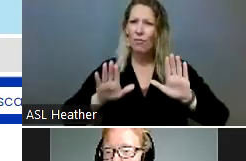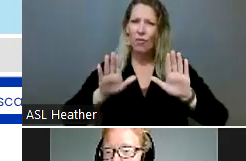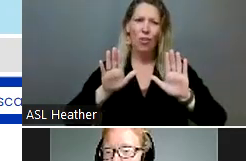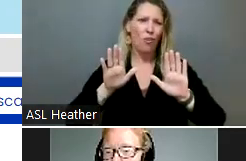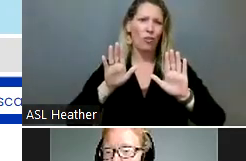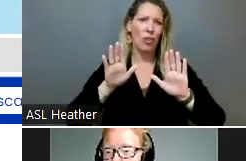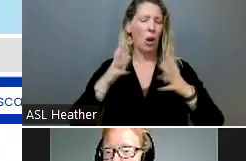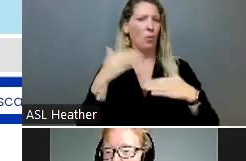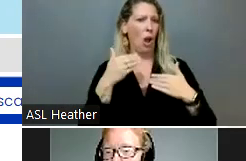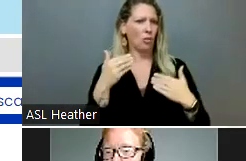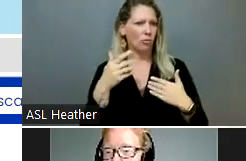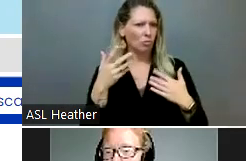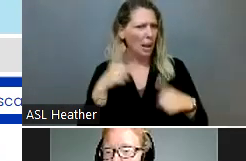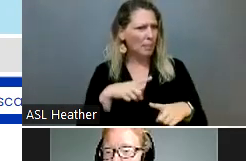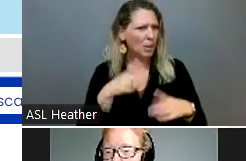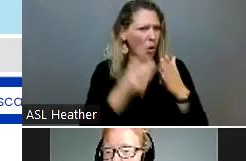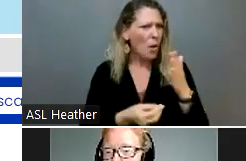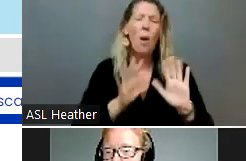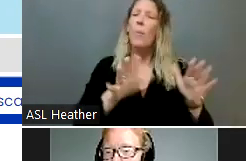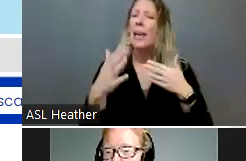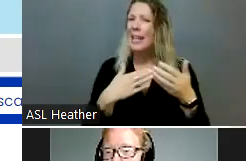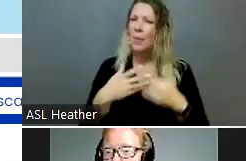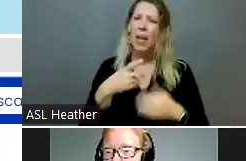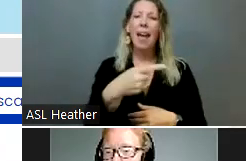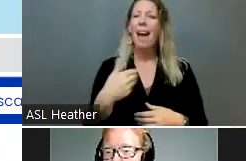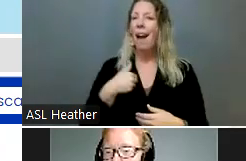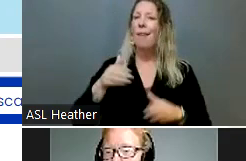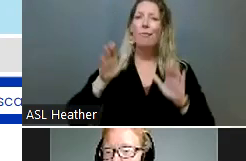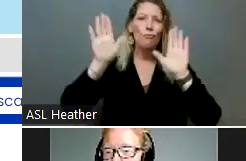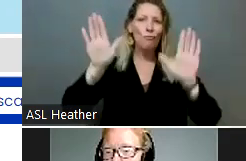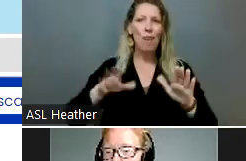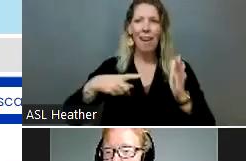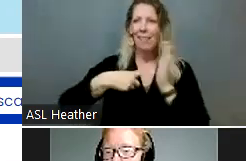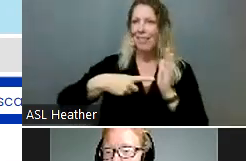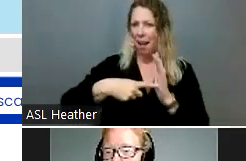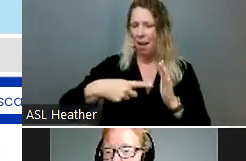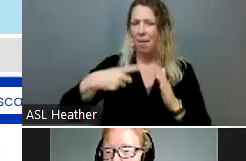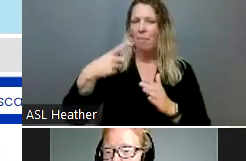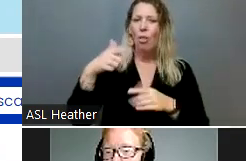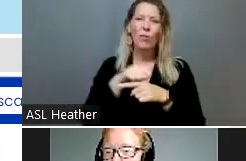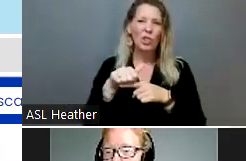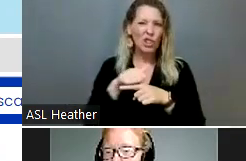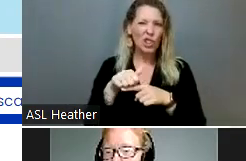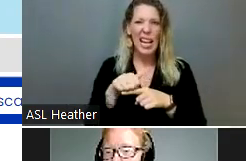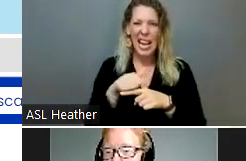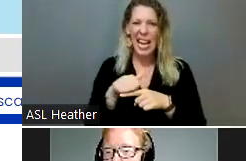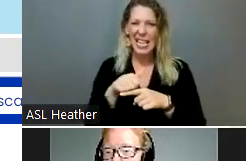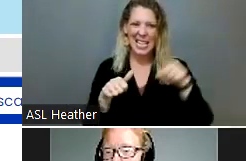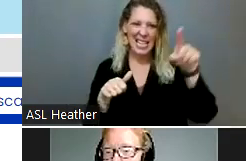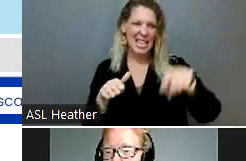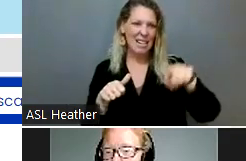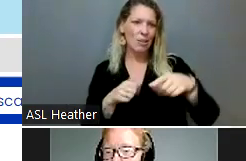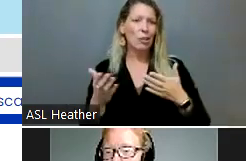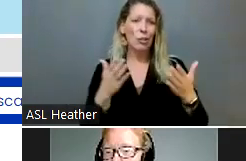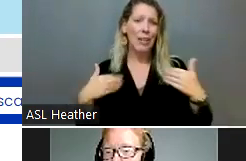oh gosh, did it go away? Anyway, so they have really great examples of trainings here. Service